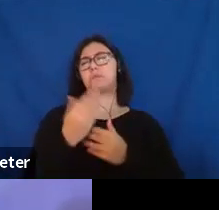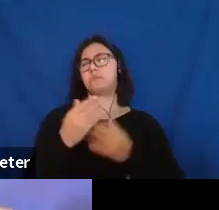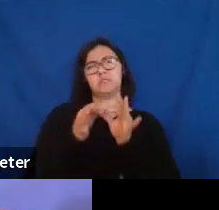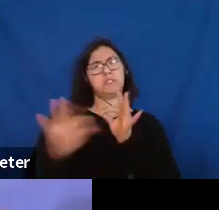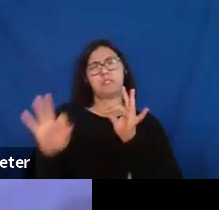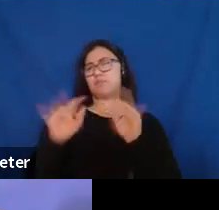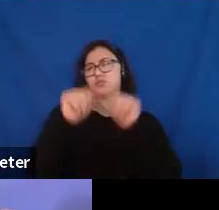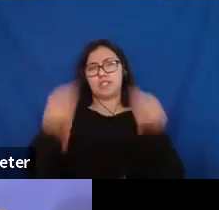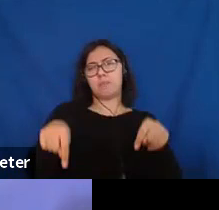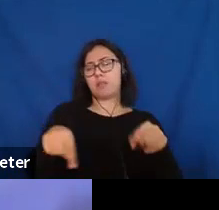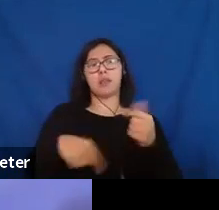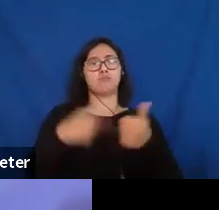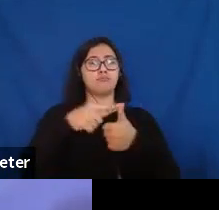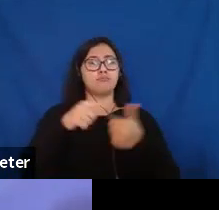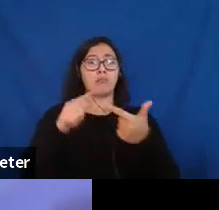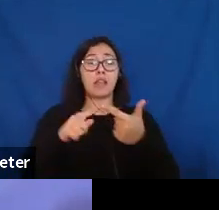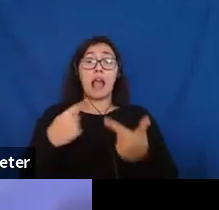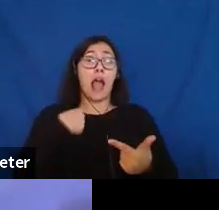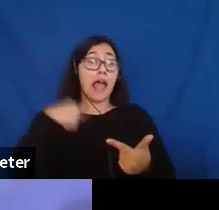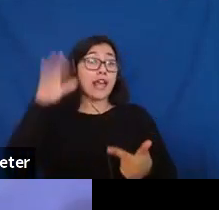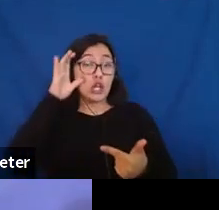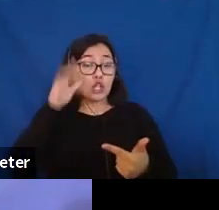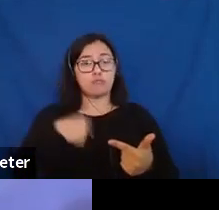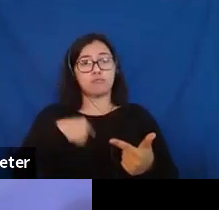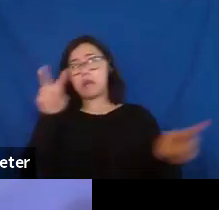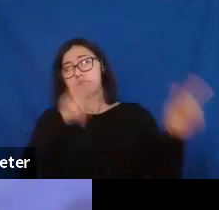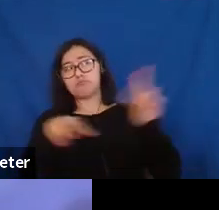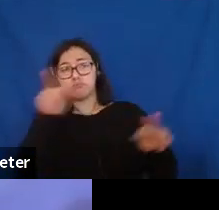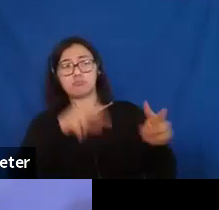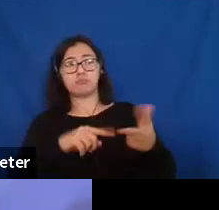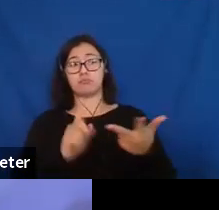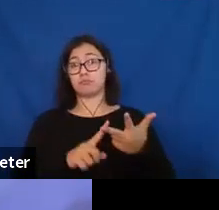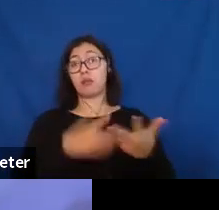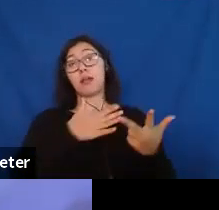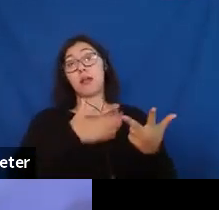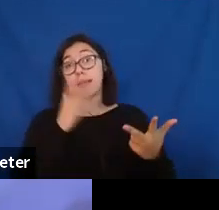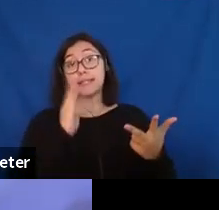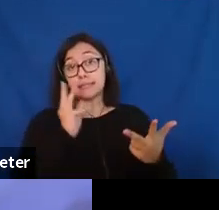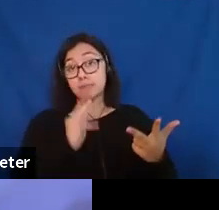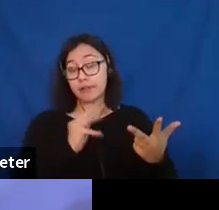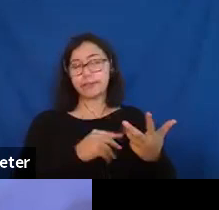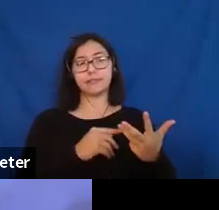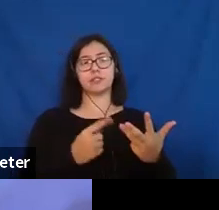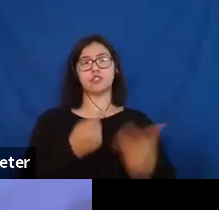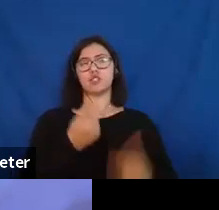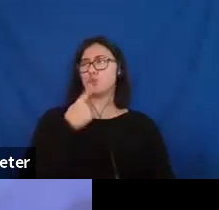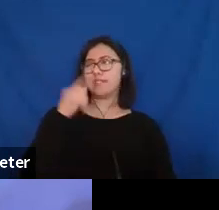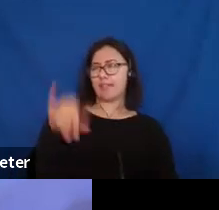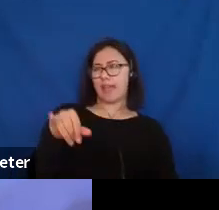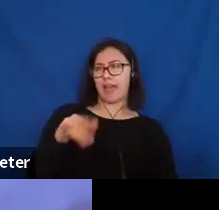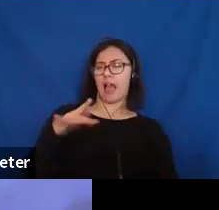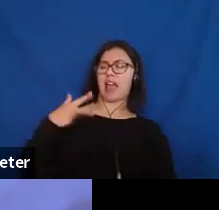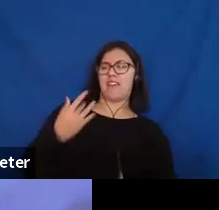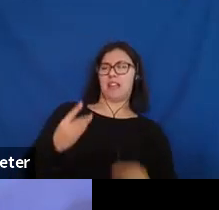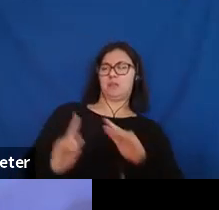heard or observed. This is how I experienced it to be. Like, I experienced when you said it to her like that, I felt the ouch of